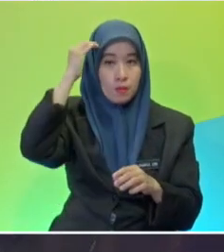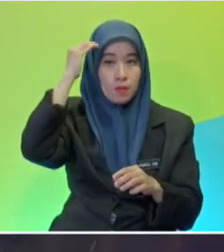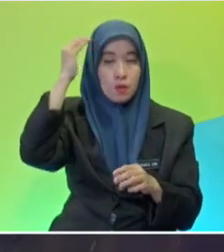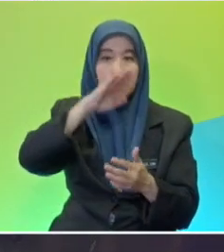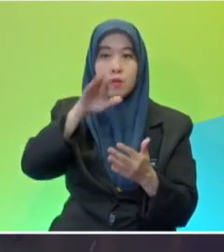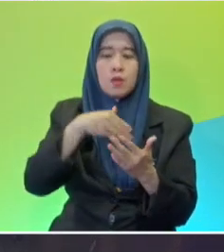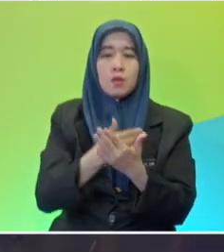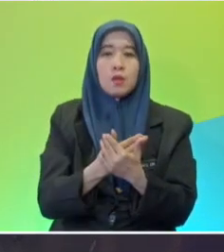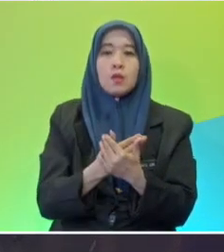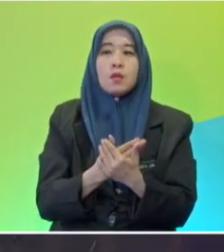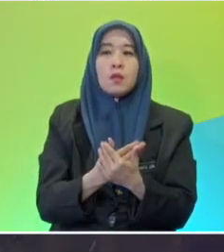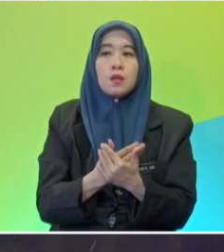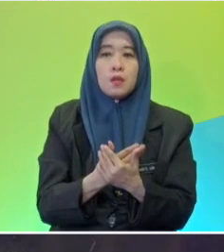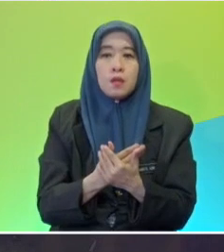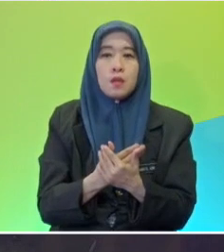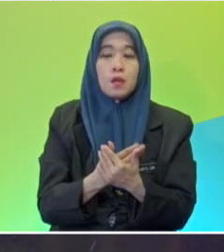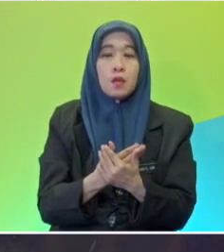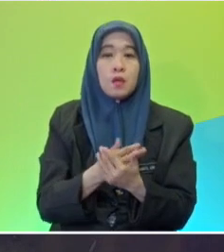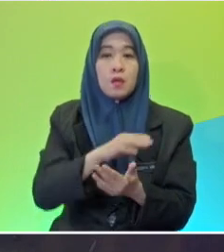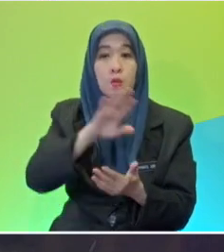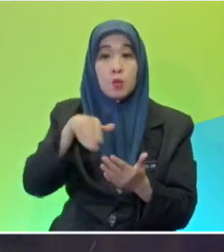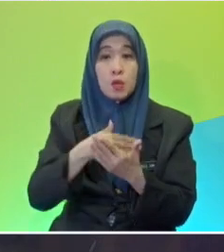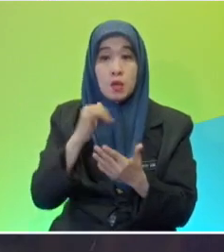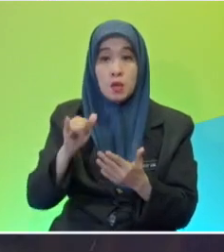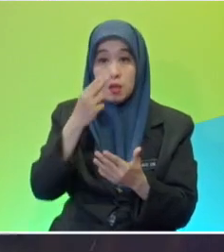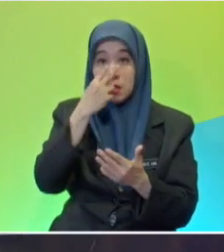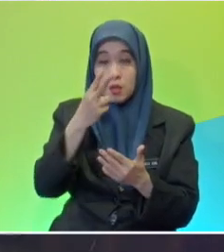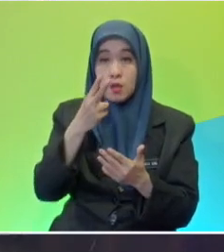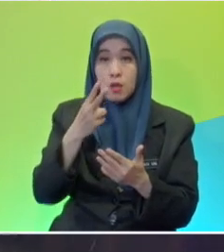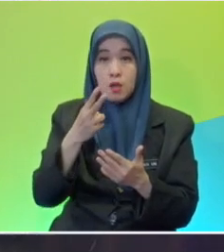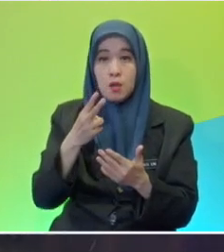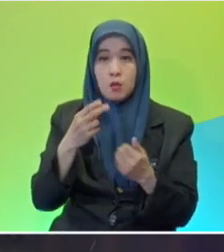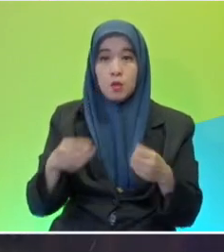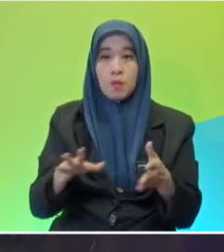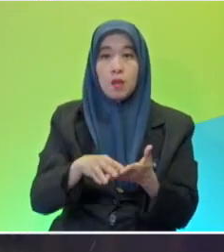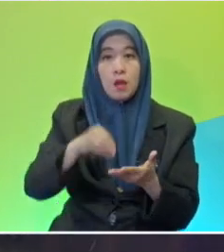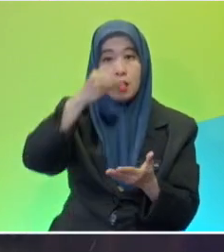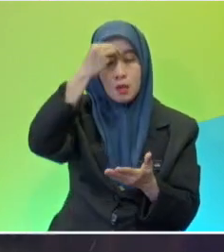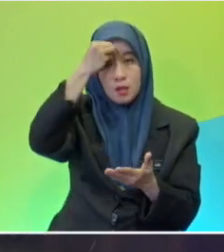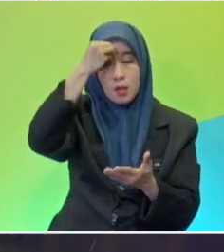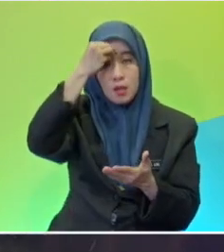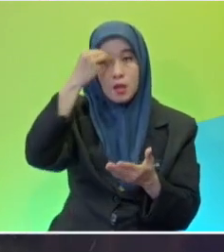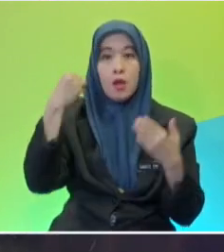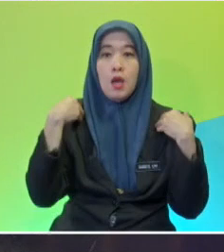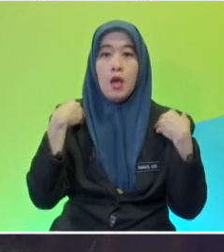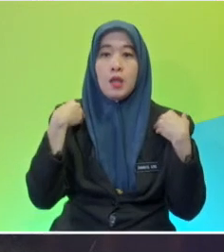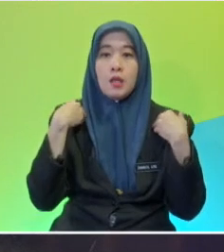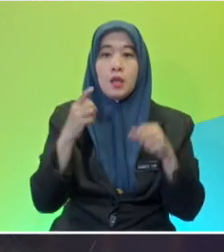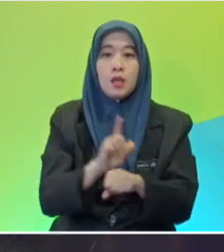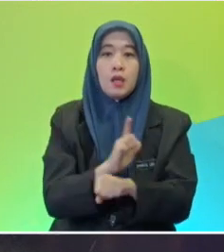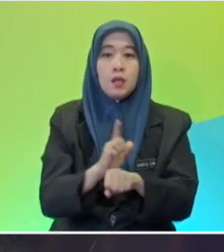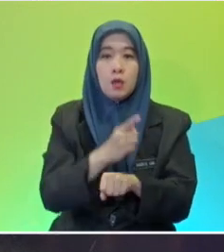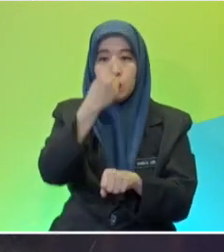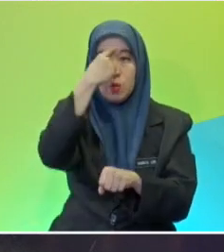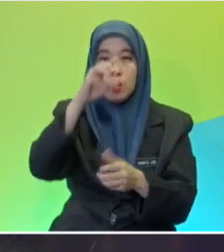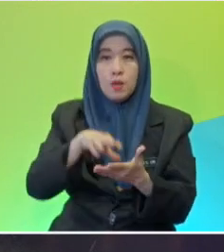those of them watching at home right now, if you'd like to get the sources for the exercises of our learning, what we